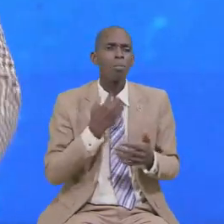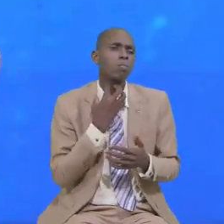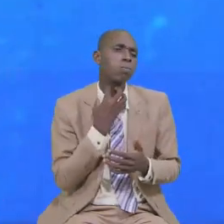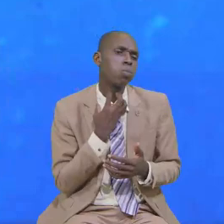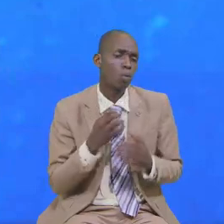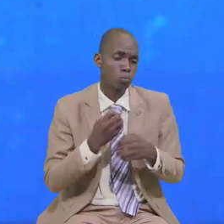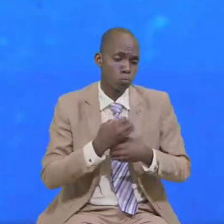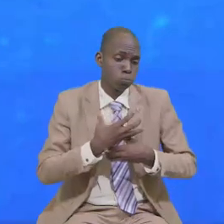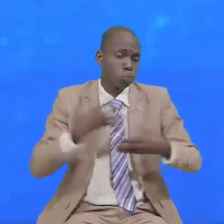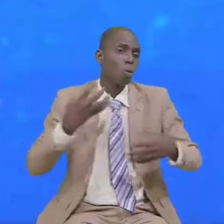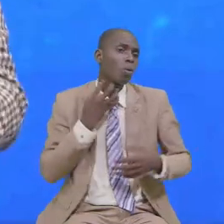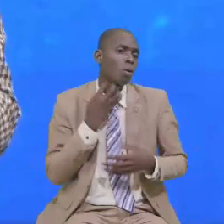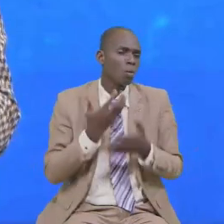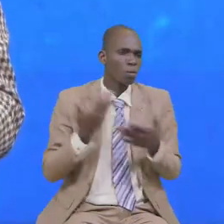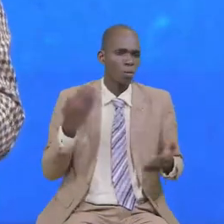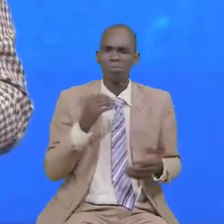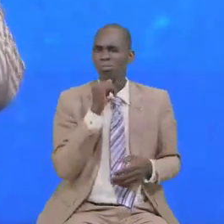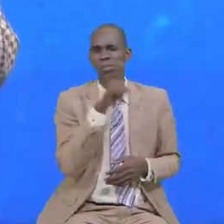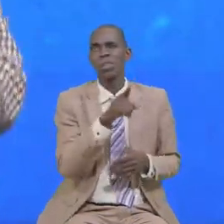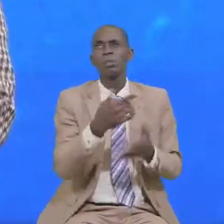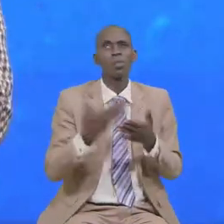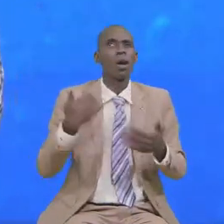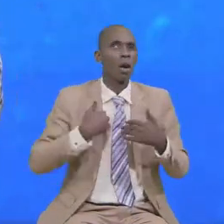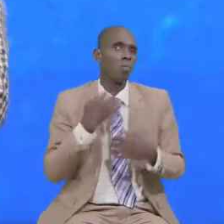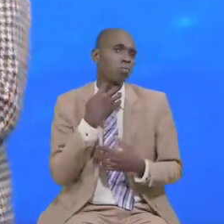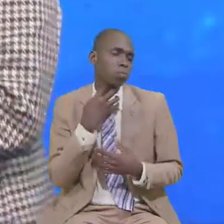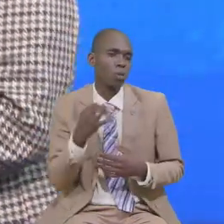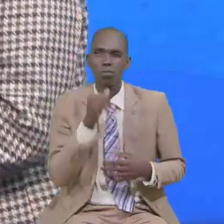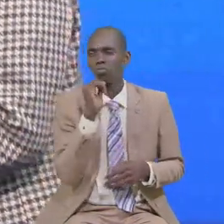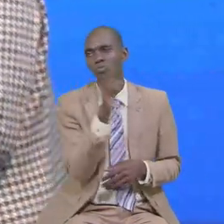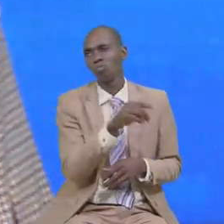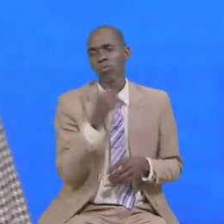her. You know her. Now she had goiter. It's not her.